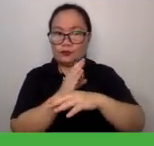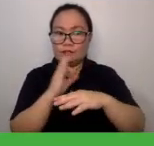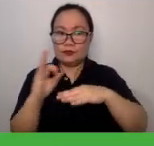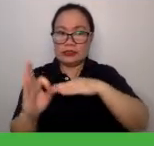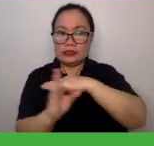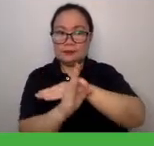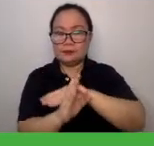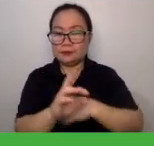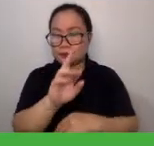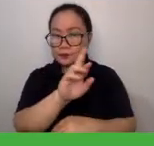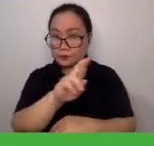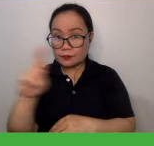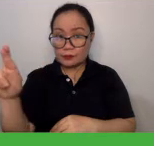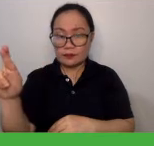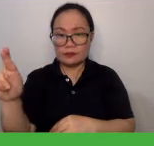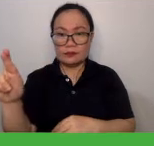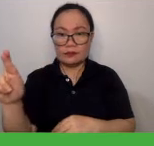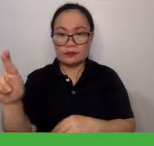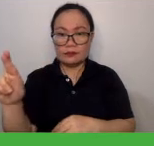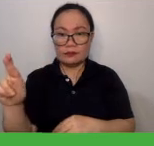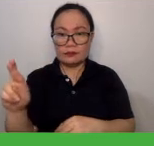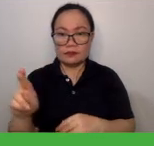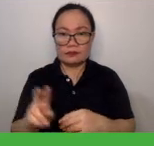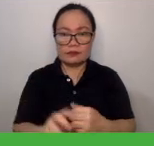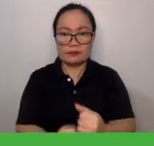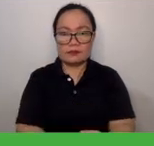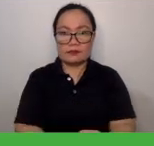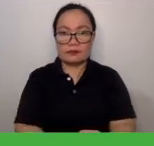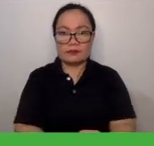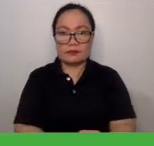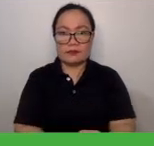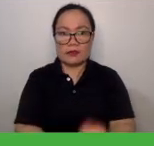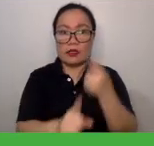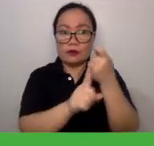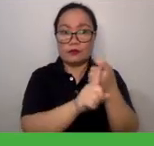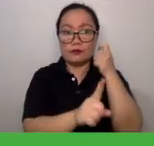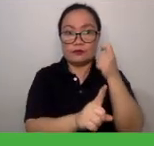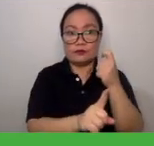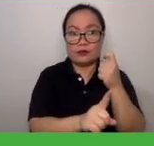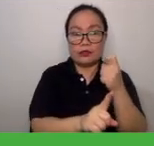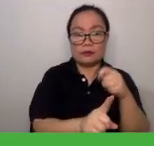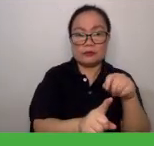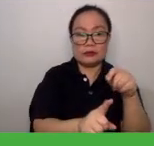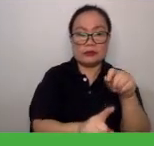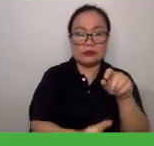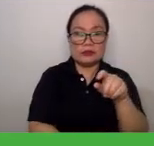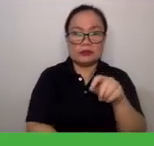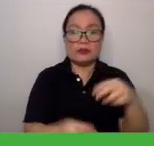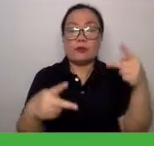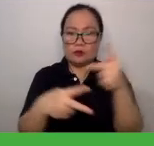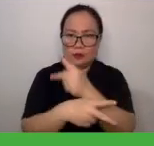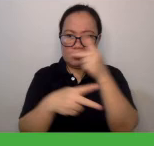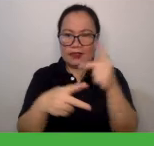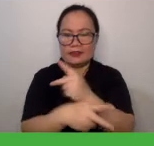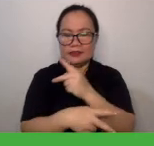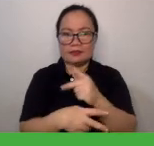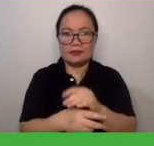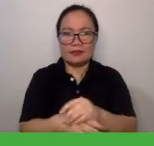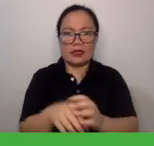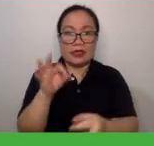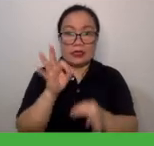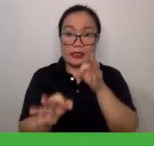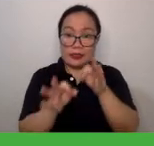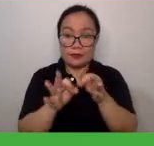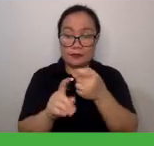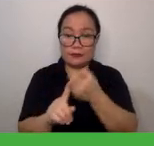feet, pagpakanan tayo, if you are from left to right, multiply. If